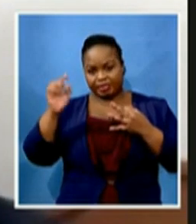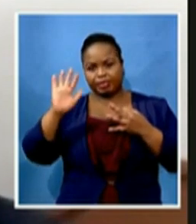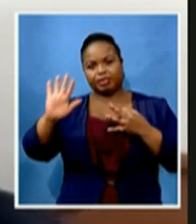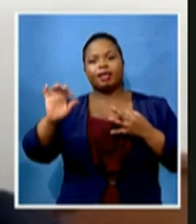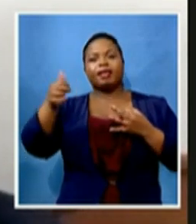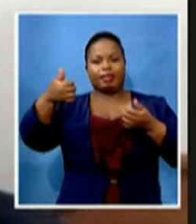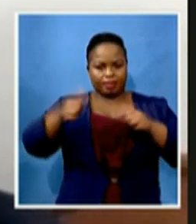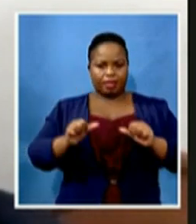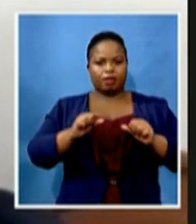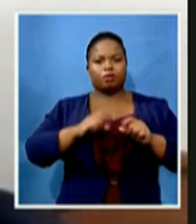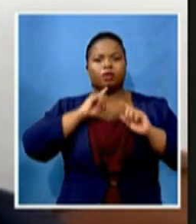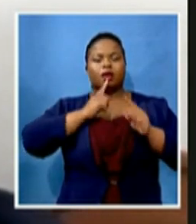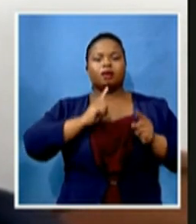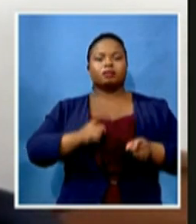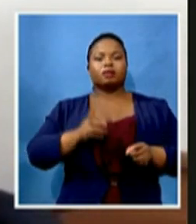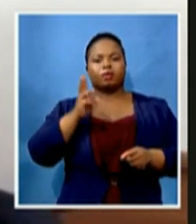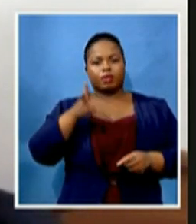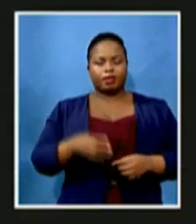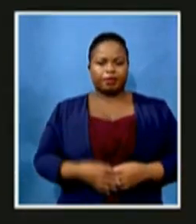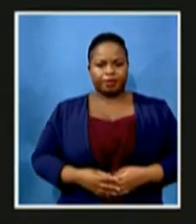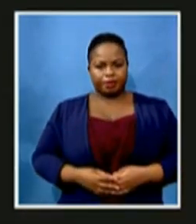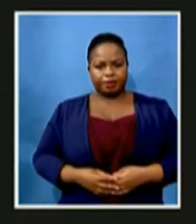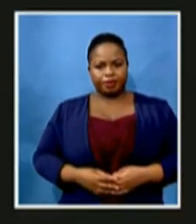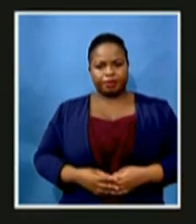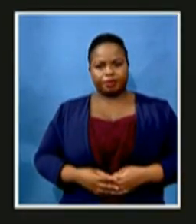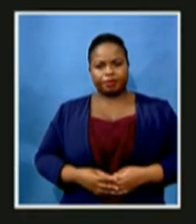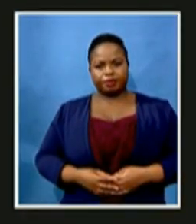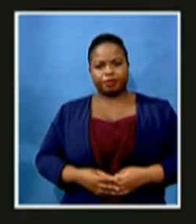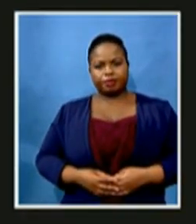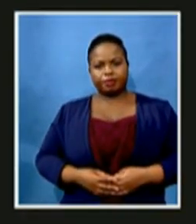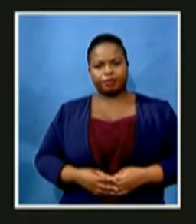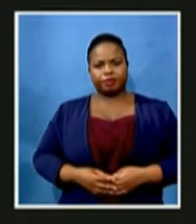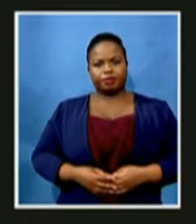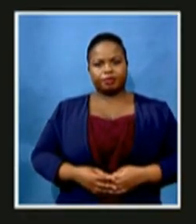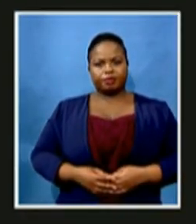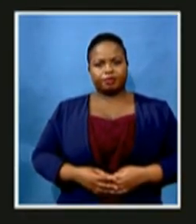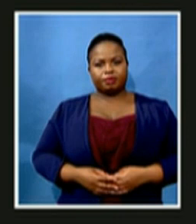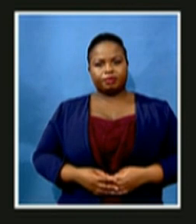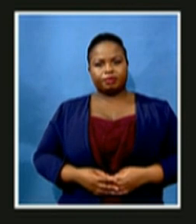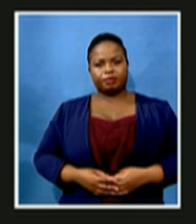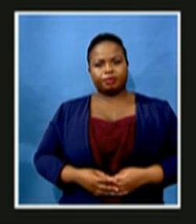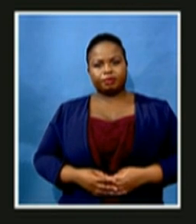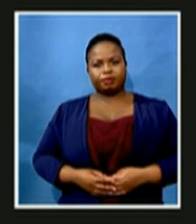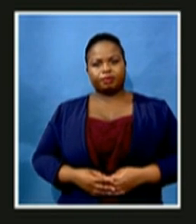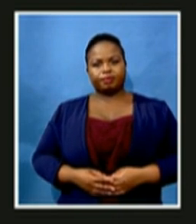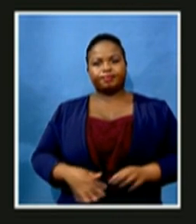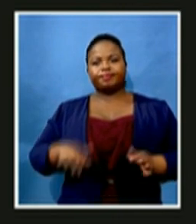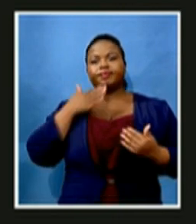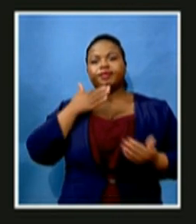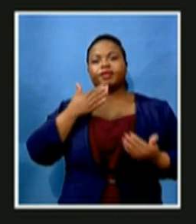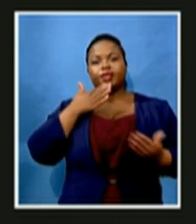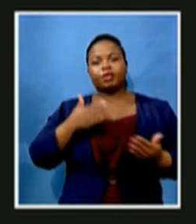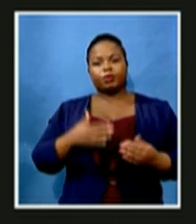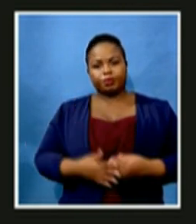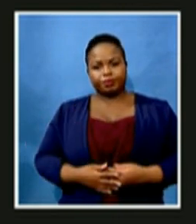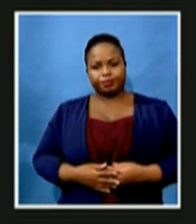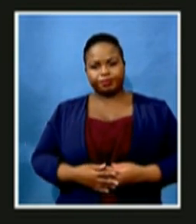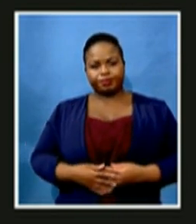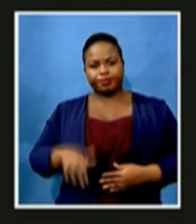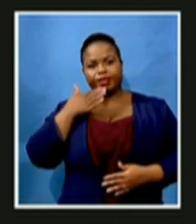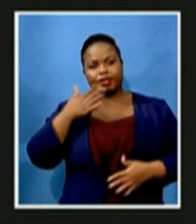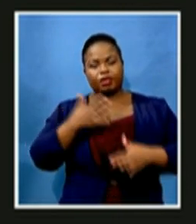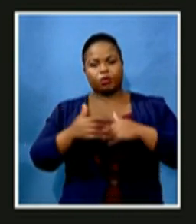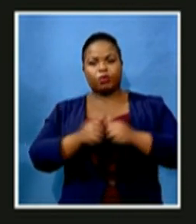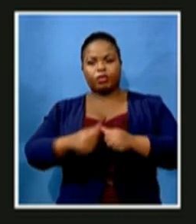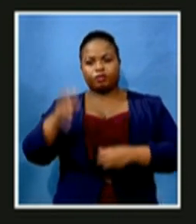end. Eugene, please go ahead. Yeah, thank you. Thank you very much. And thank you, colleagues, for a good presentation. Eugene Kluter speaking here,